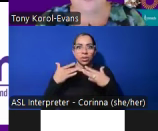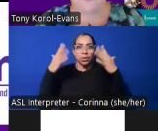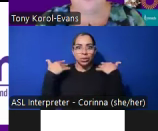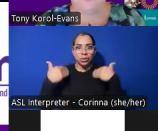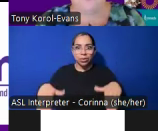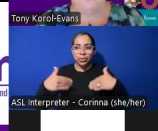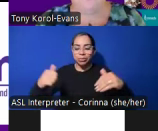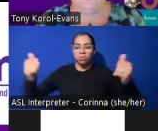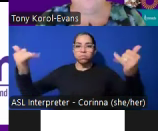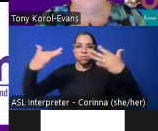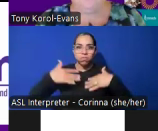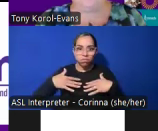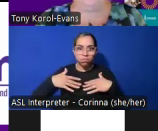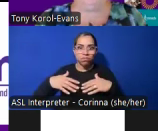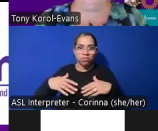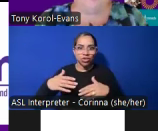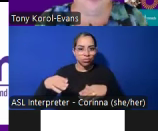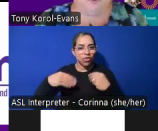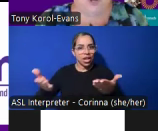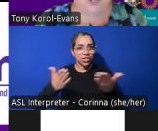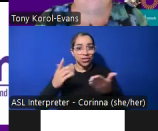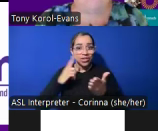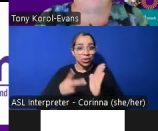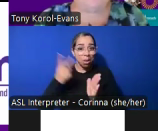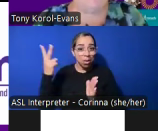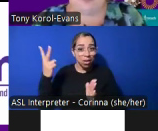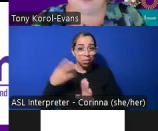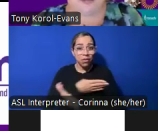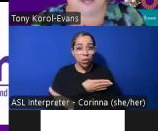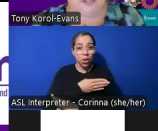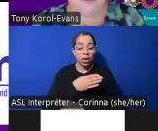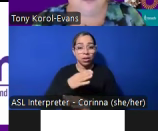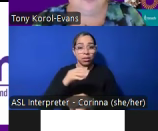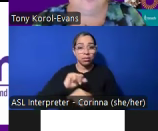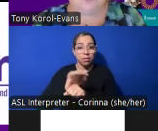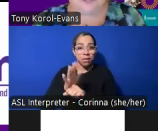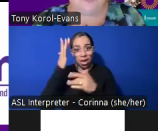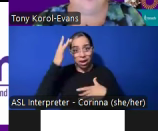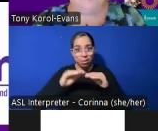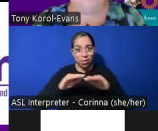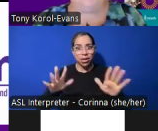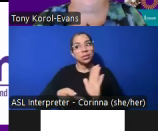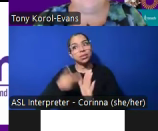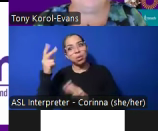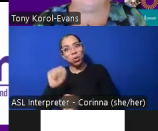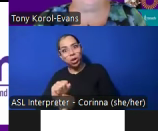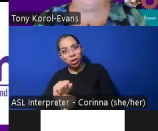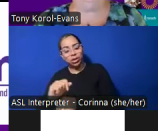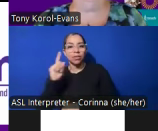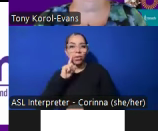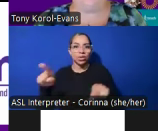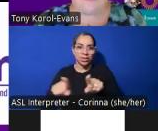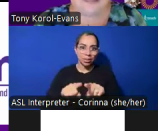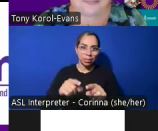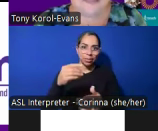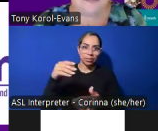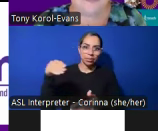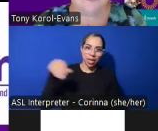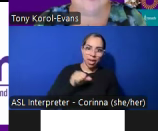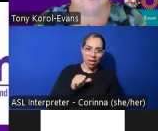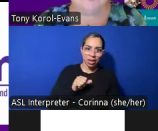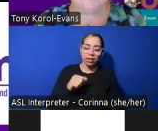hit. So we're doing double the work for the same amount of money, right? So this is a lot.